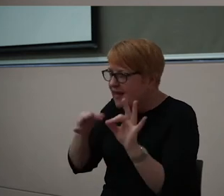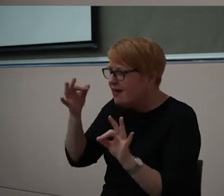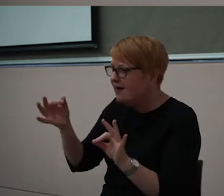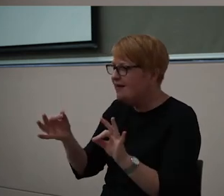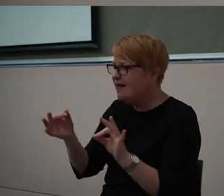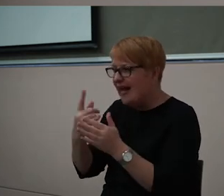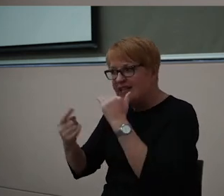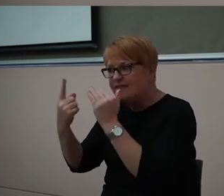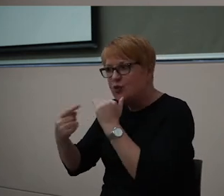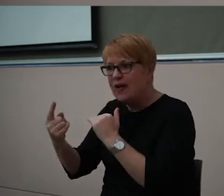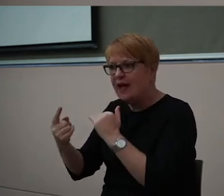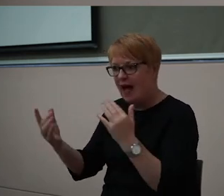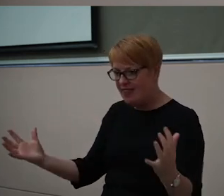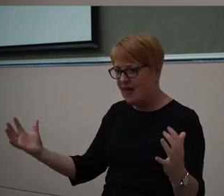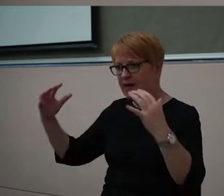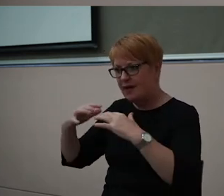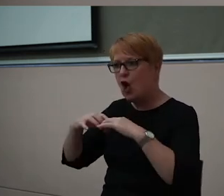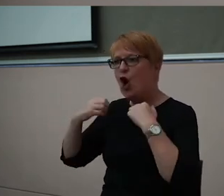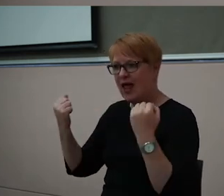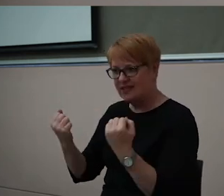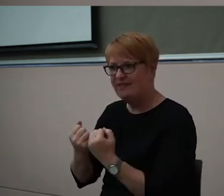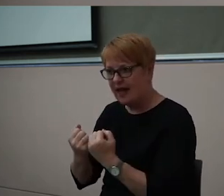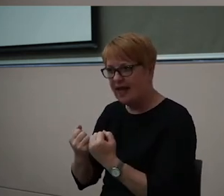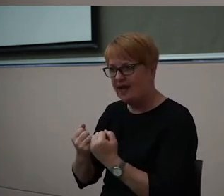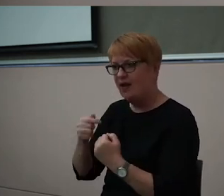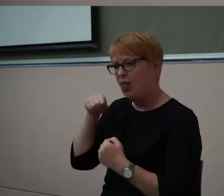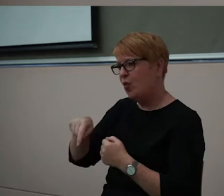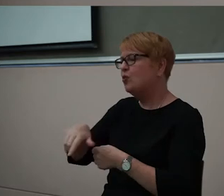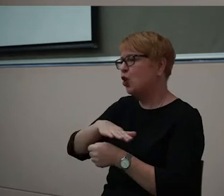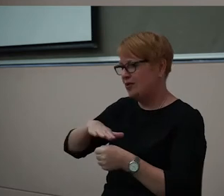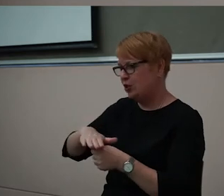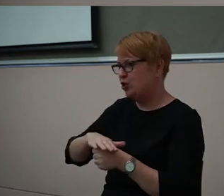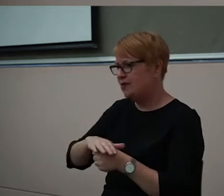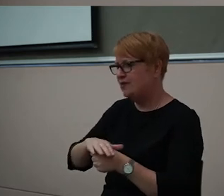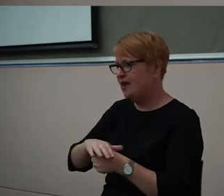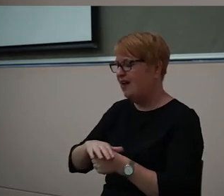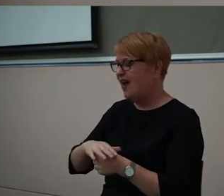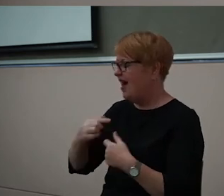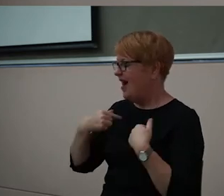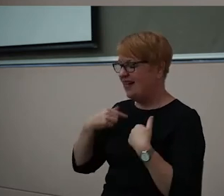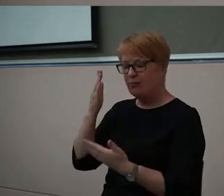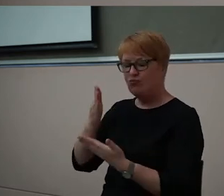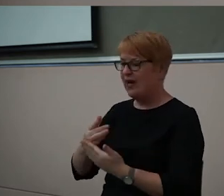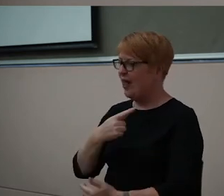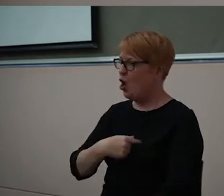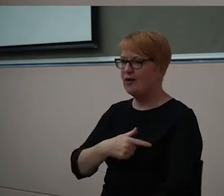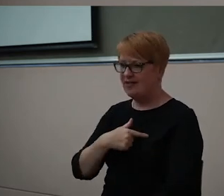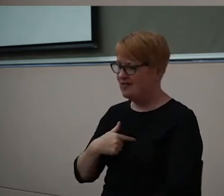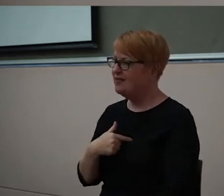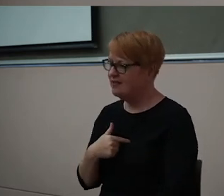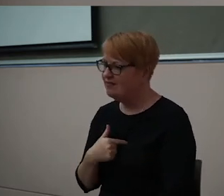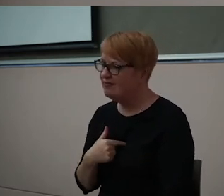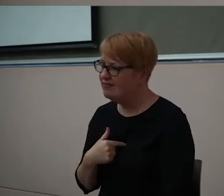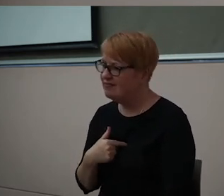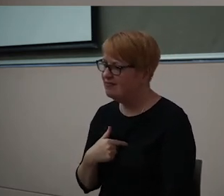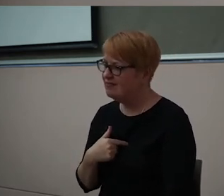in like very intimate and like clearly, like just hearing Jade's voice, which I knew was